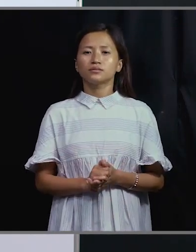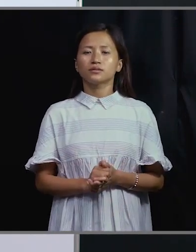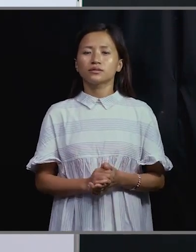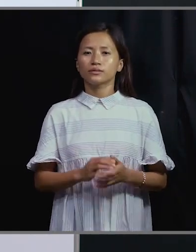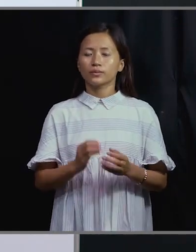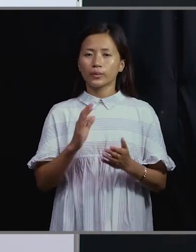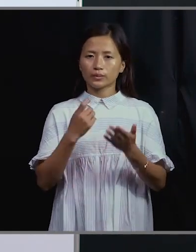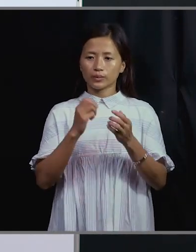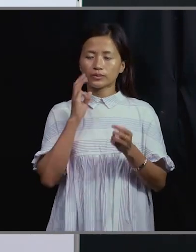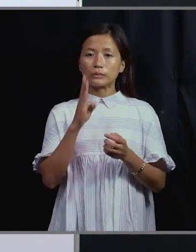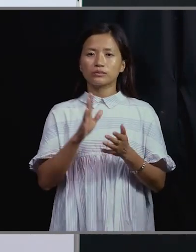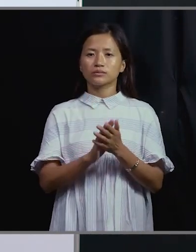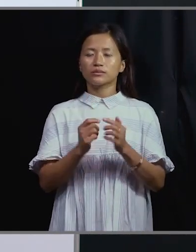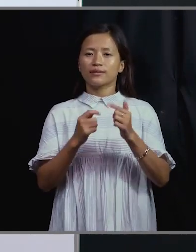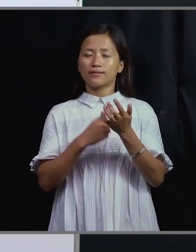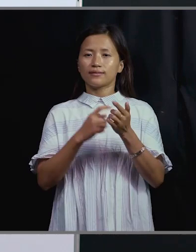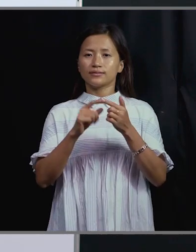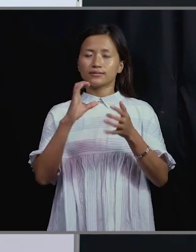will react with the zinc metal